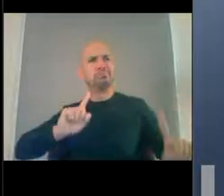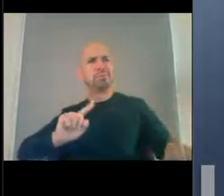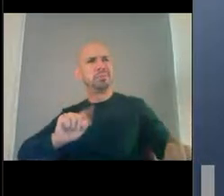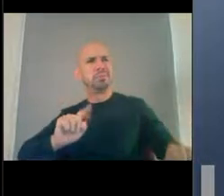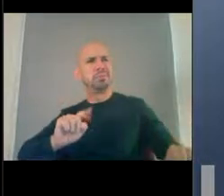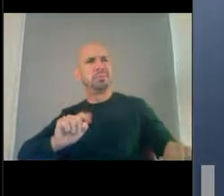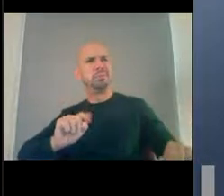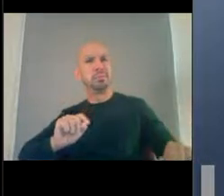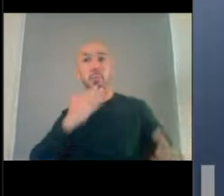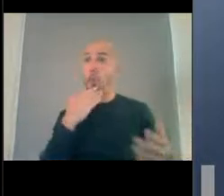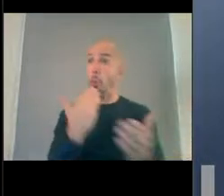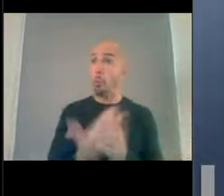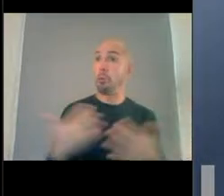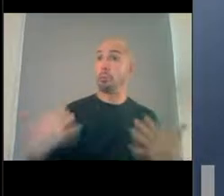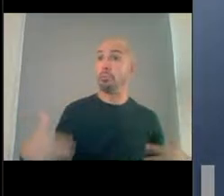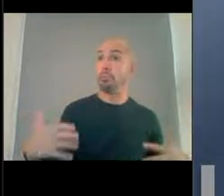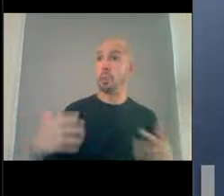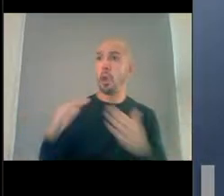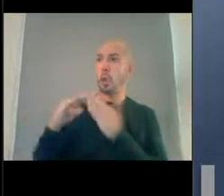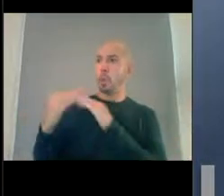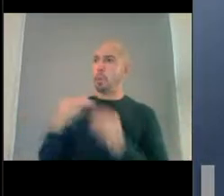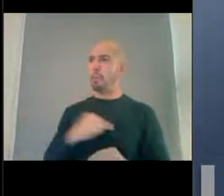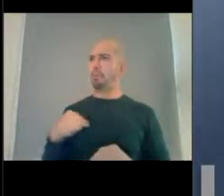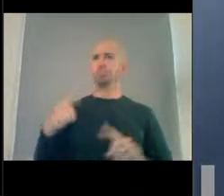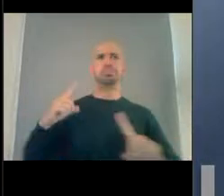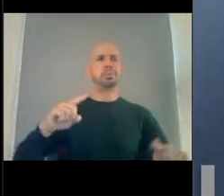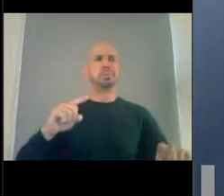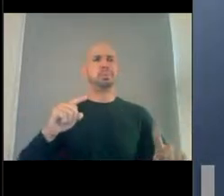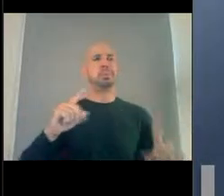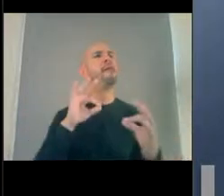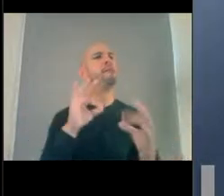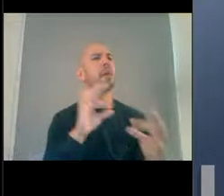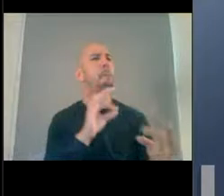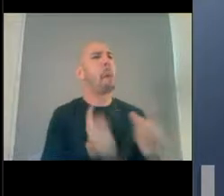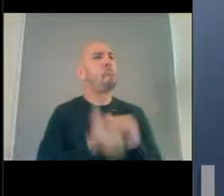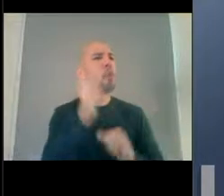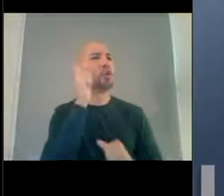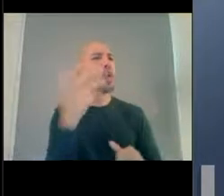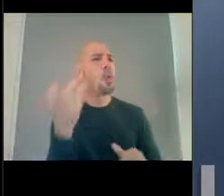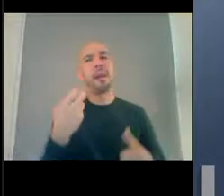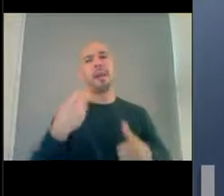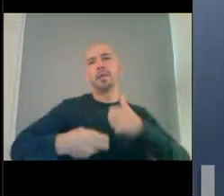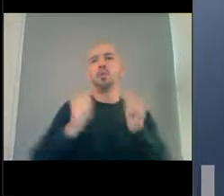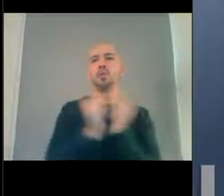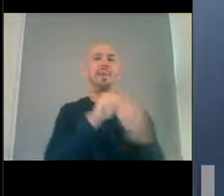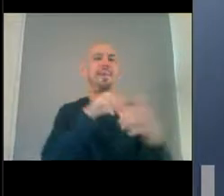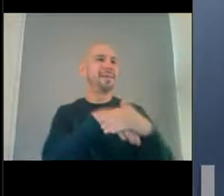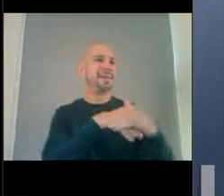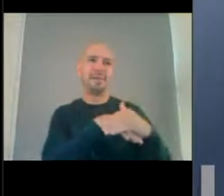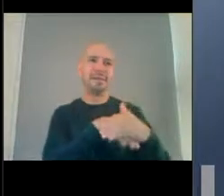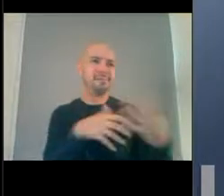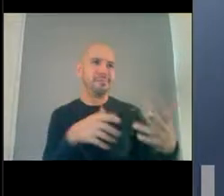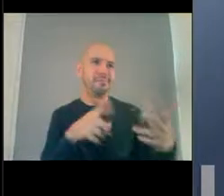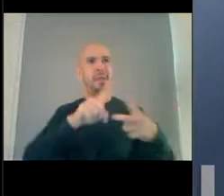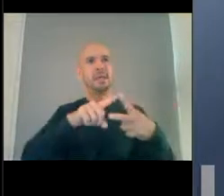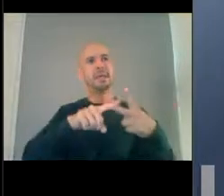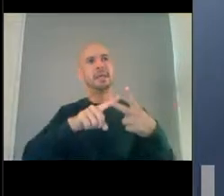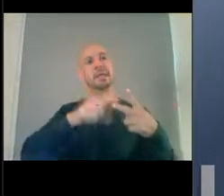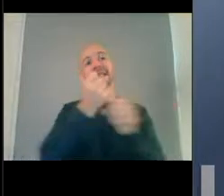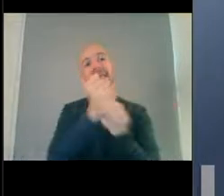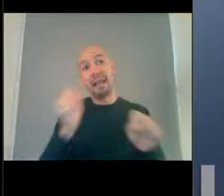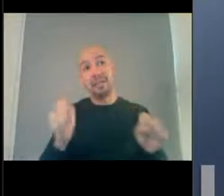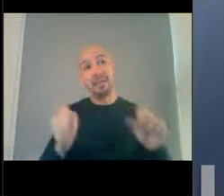and some of the feedback that was heard across the board was issues with accessibility safety and